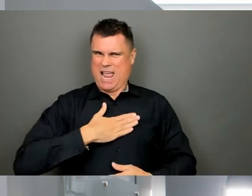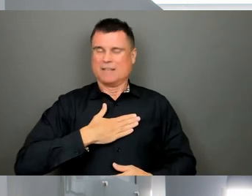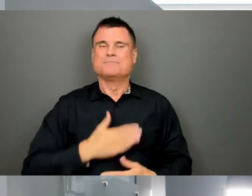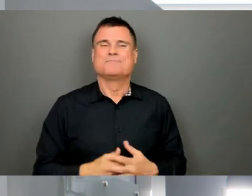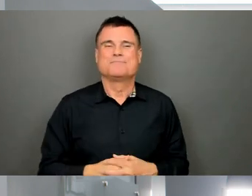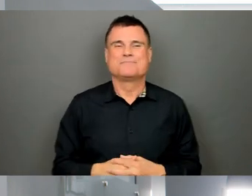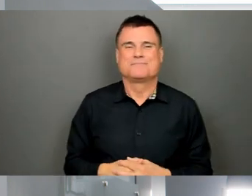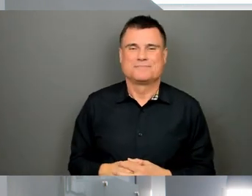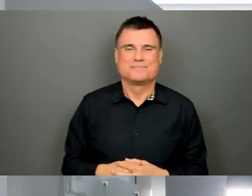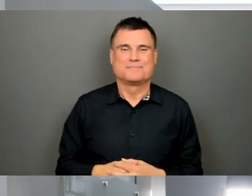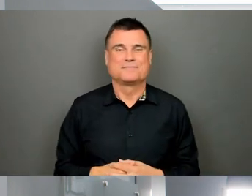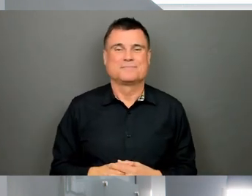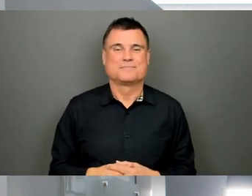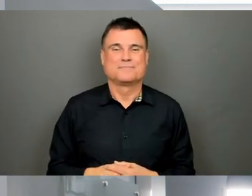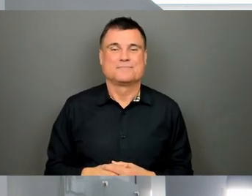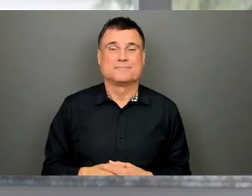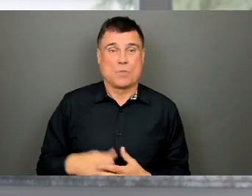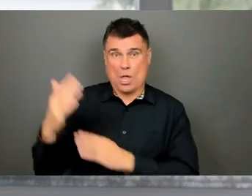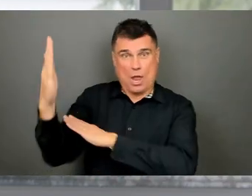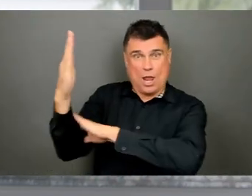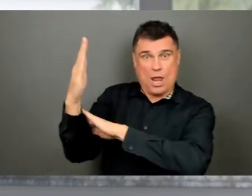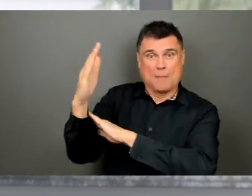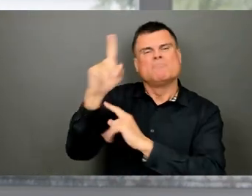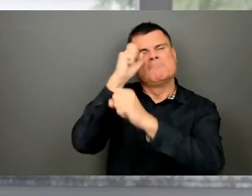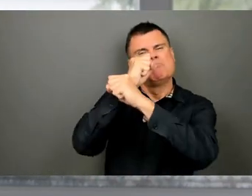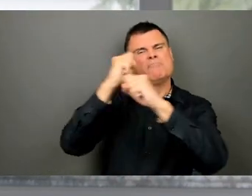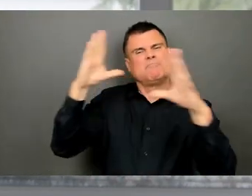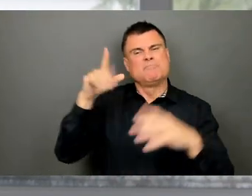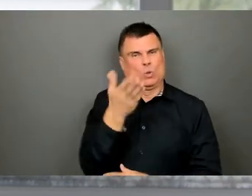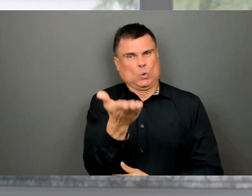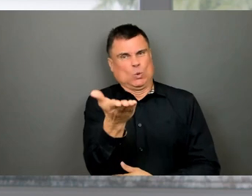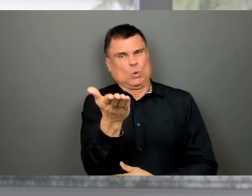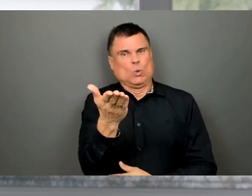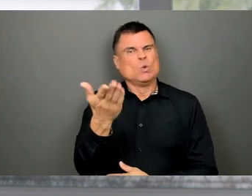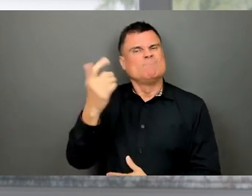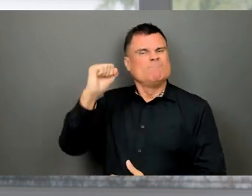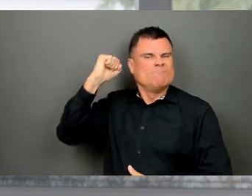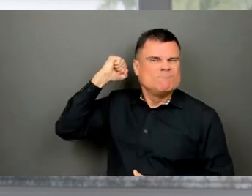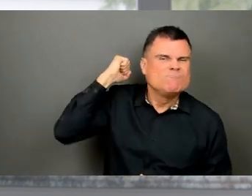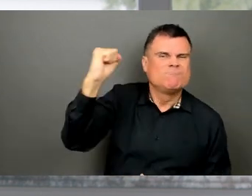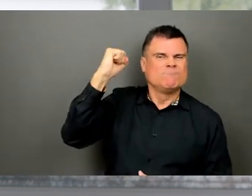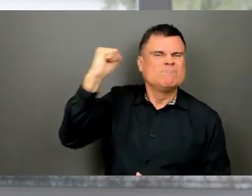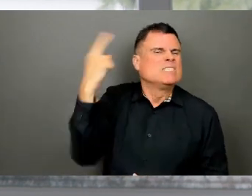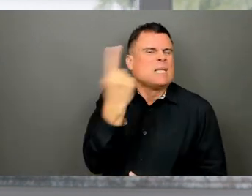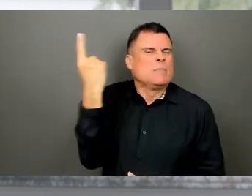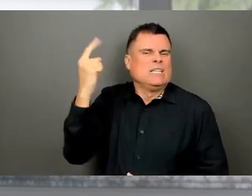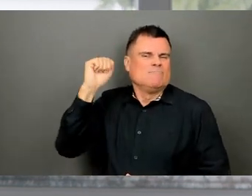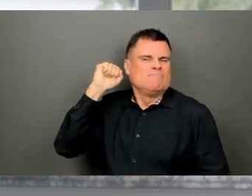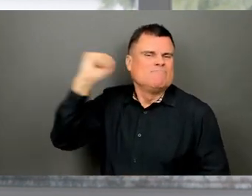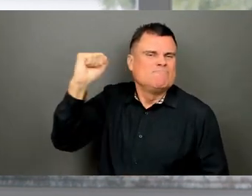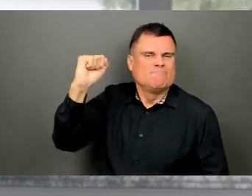the Reebok. Is like, you have your arm, imagine that you're like hitting something, like your arm is going that direction,